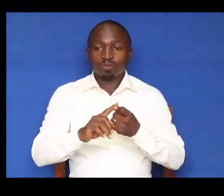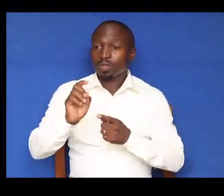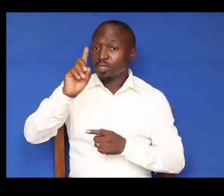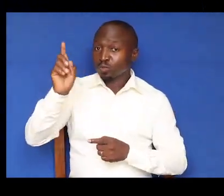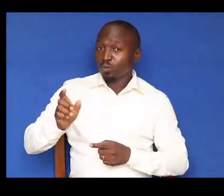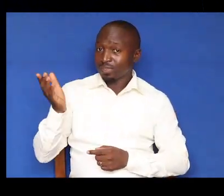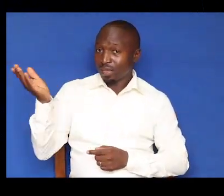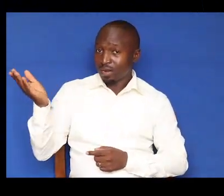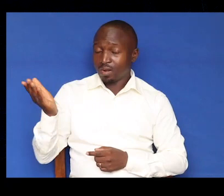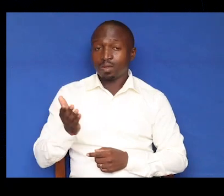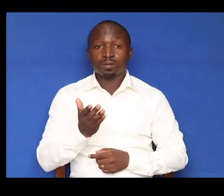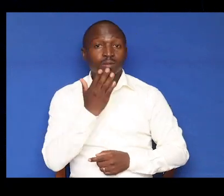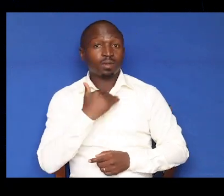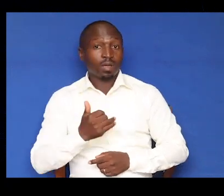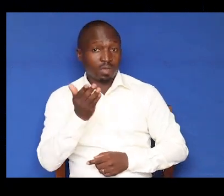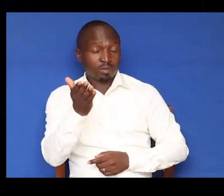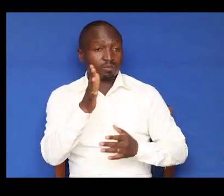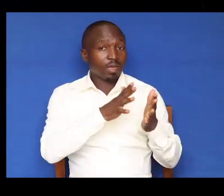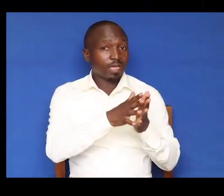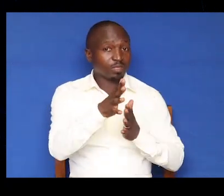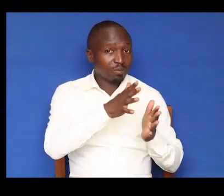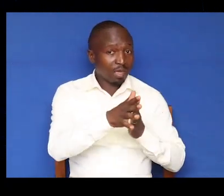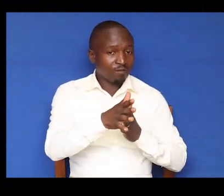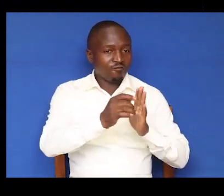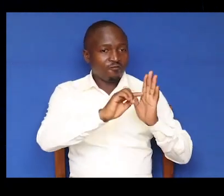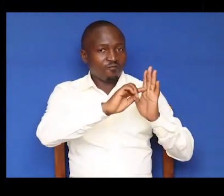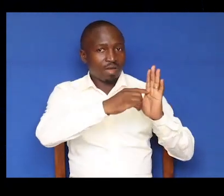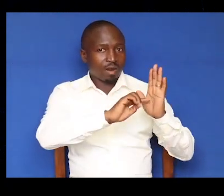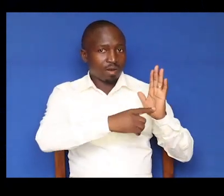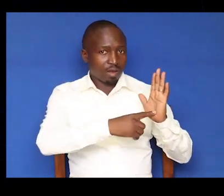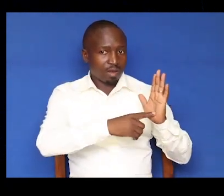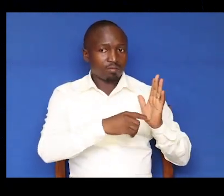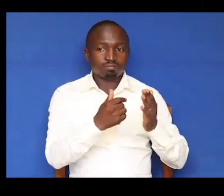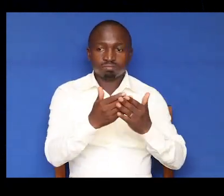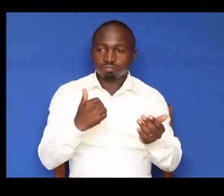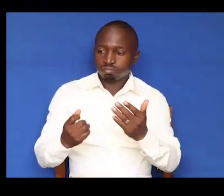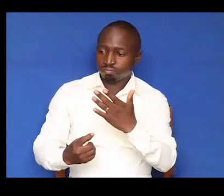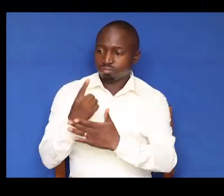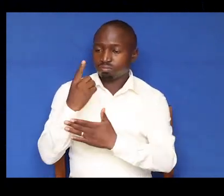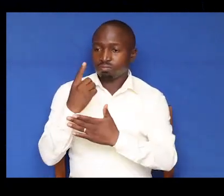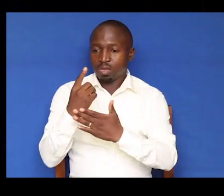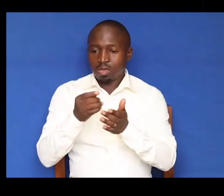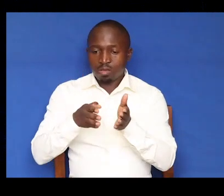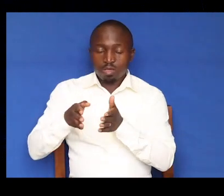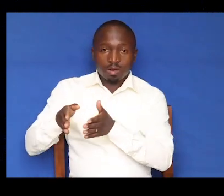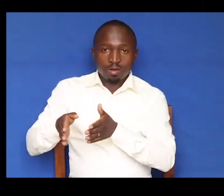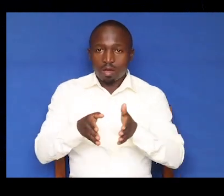question needs you to give multiple factors for the occurrence of ocean